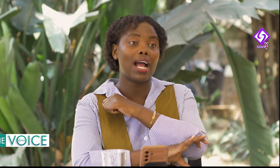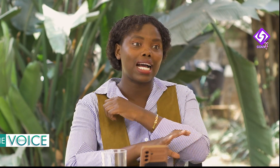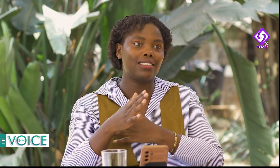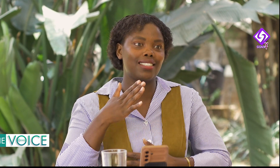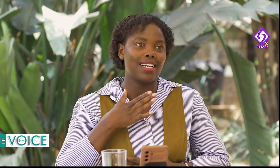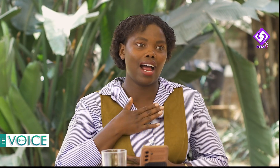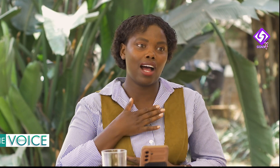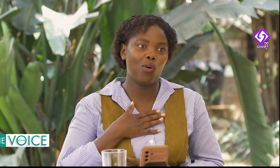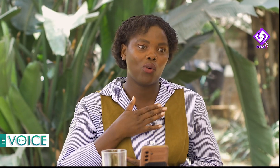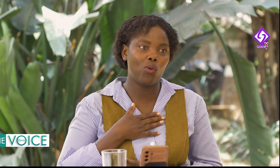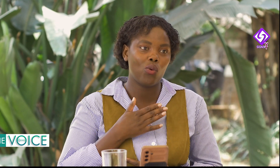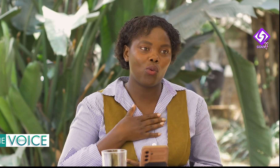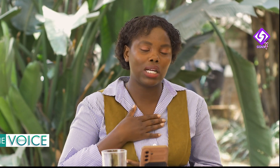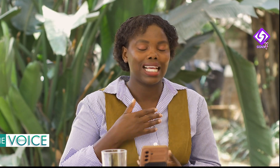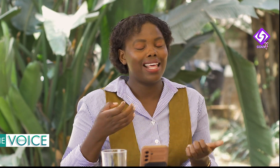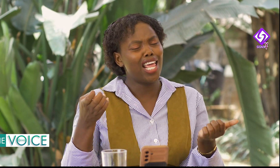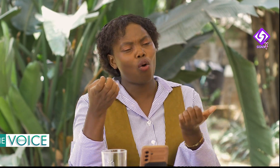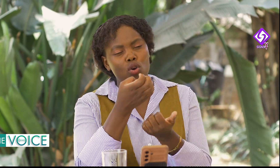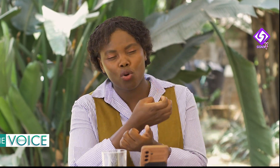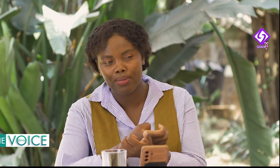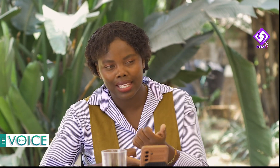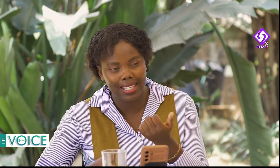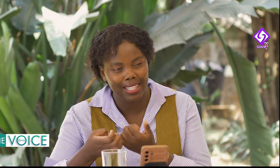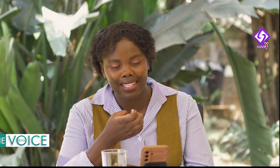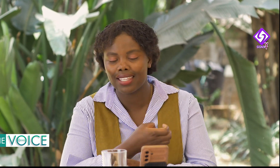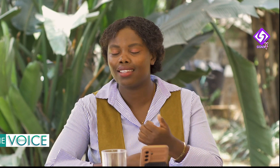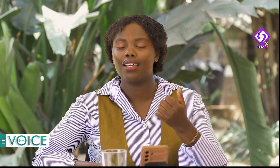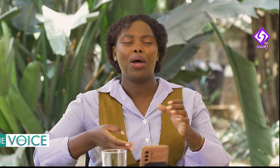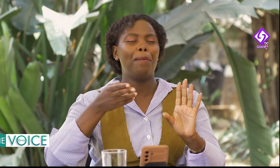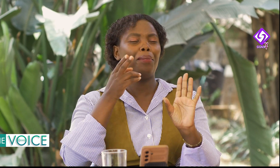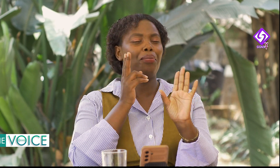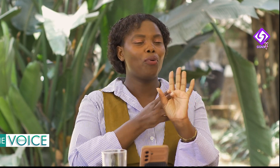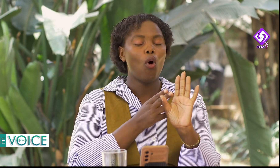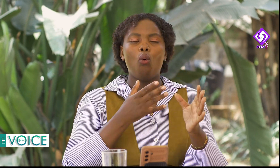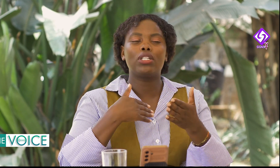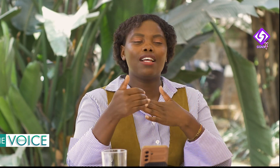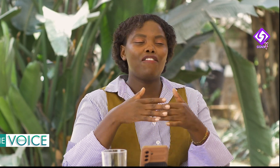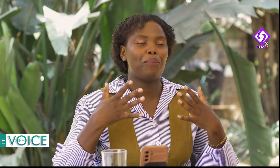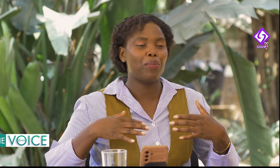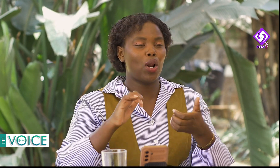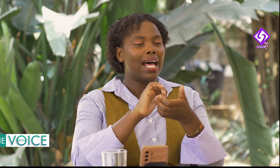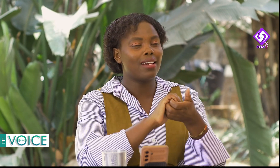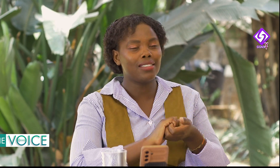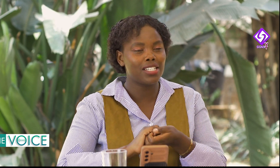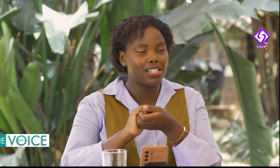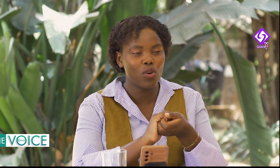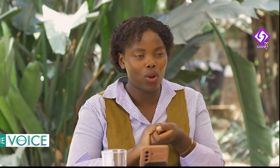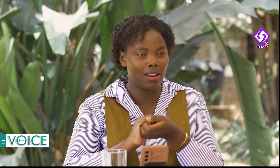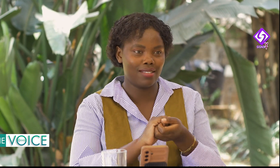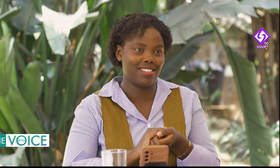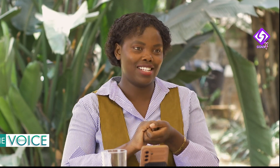about the things that you have seen so far that are experiencing are happening in our country. You have problems with our